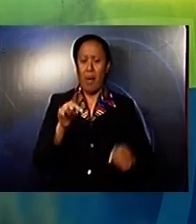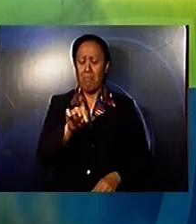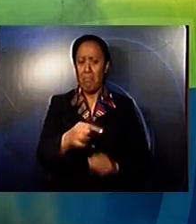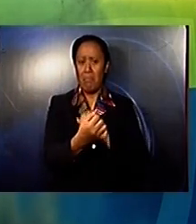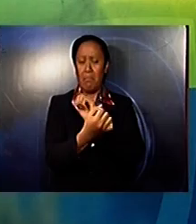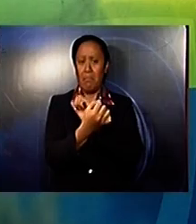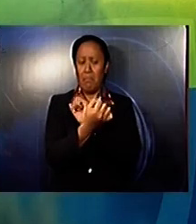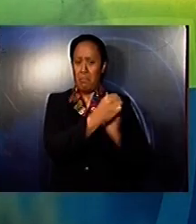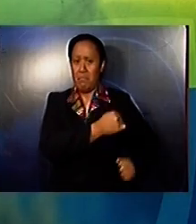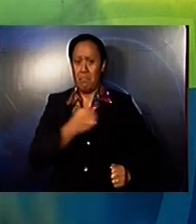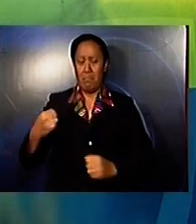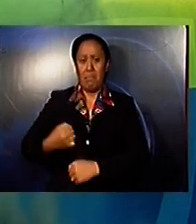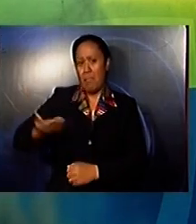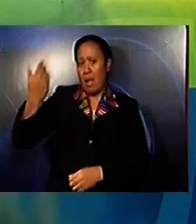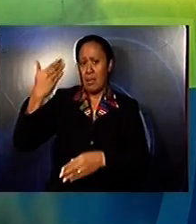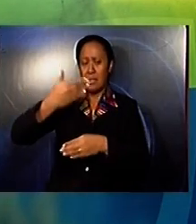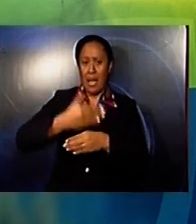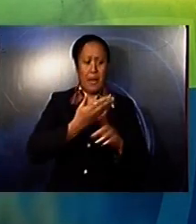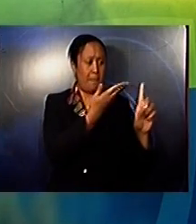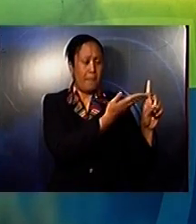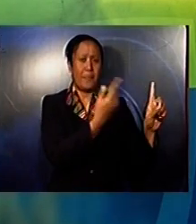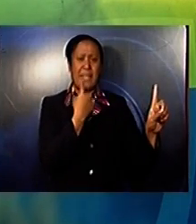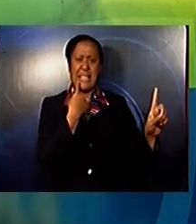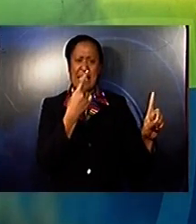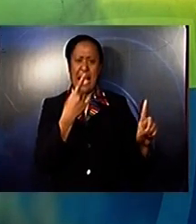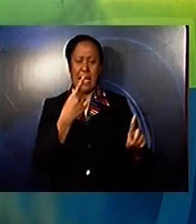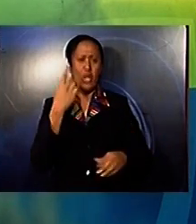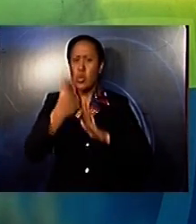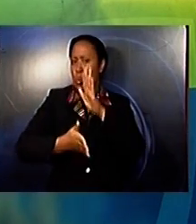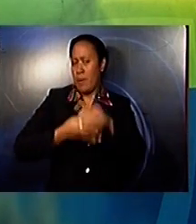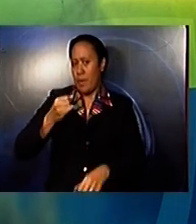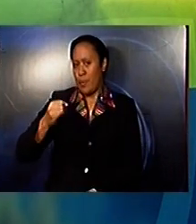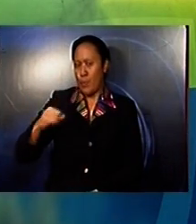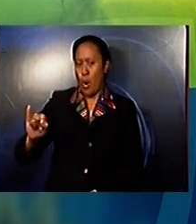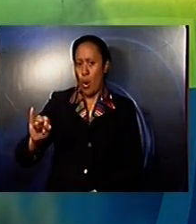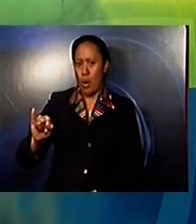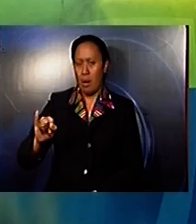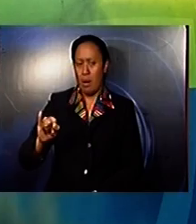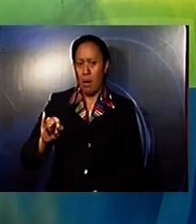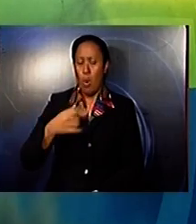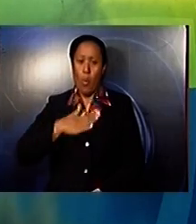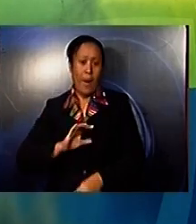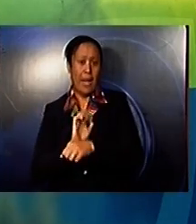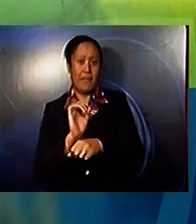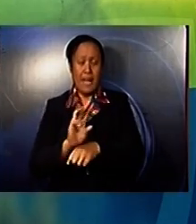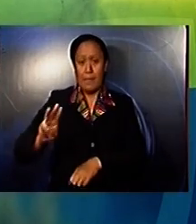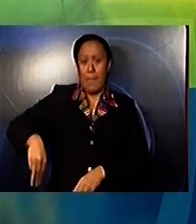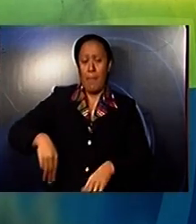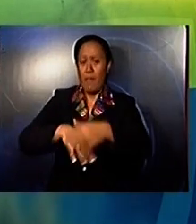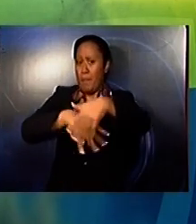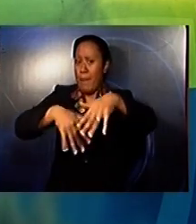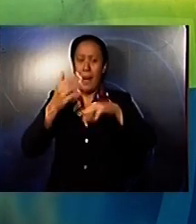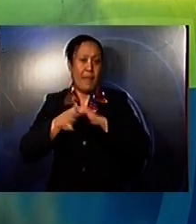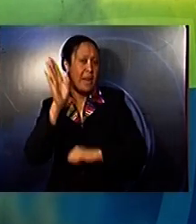up at the Queen Elizabeth Barracks last night. Ms. Smith-Johns said this story is completely fabricated and members of the public